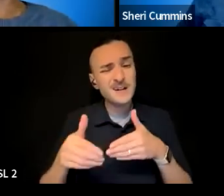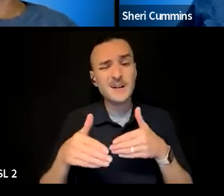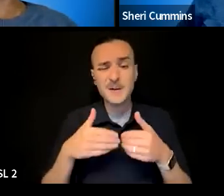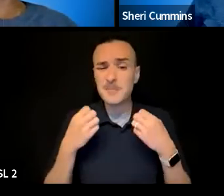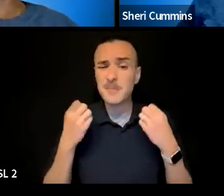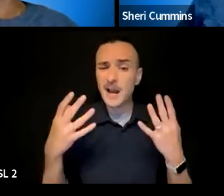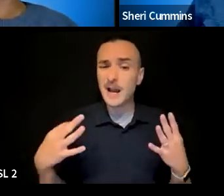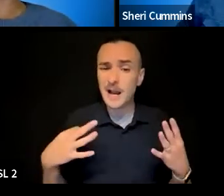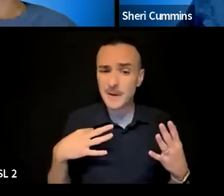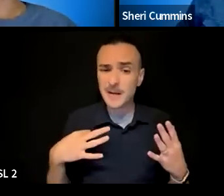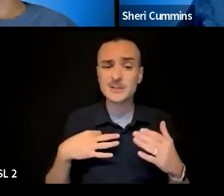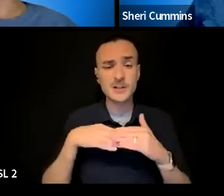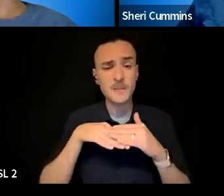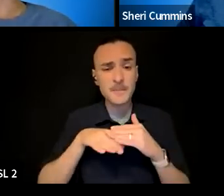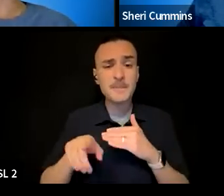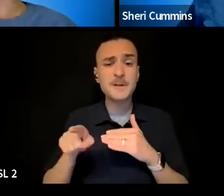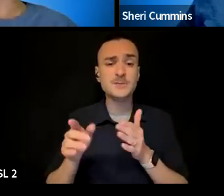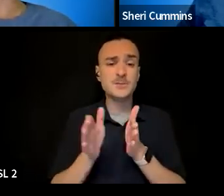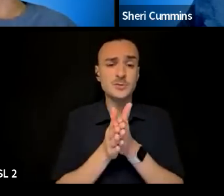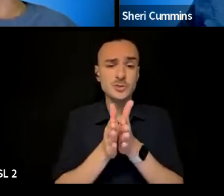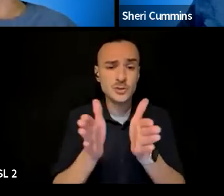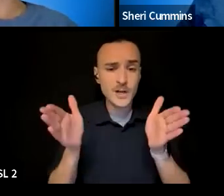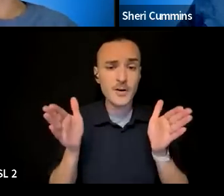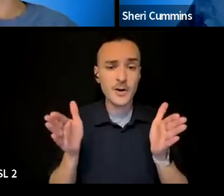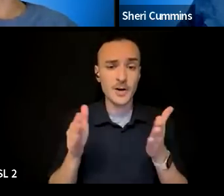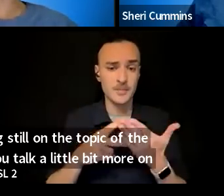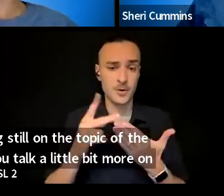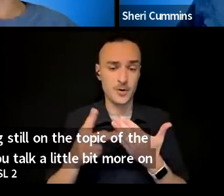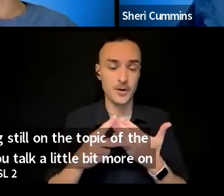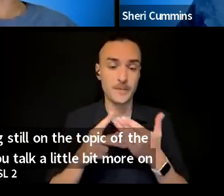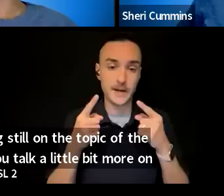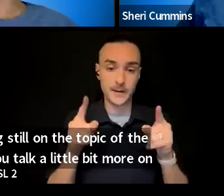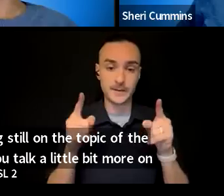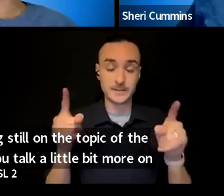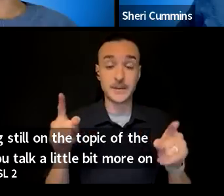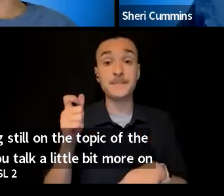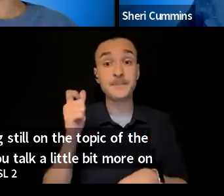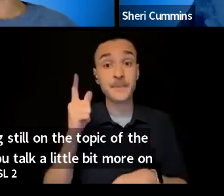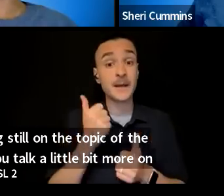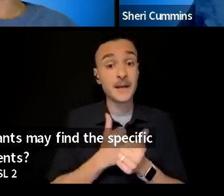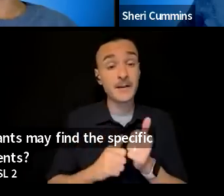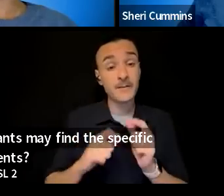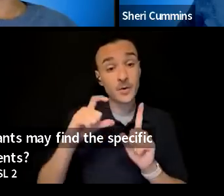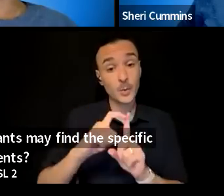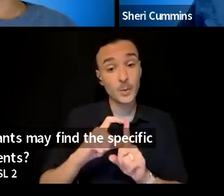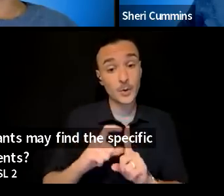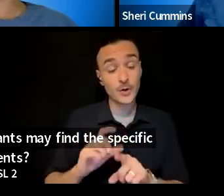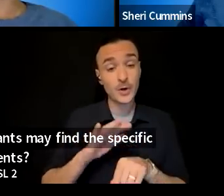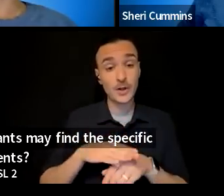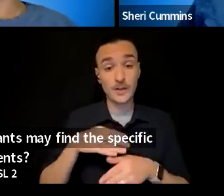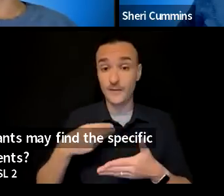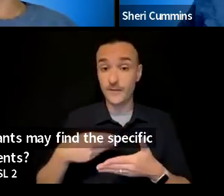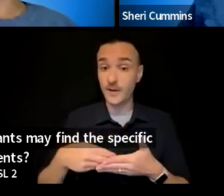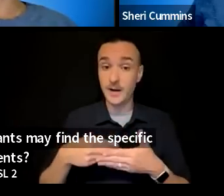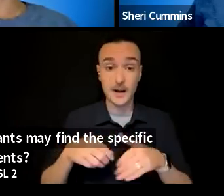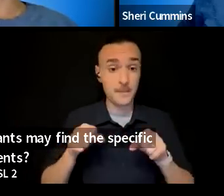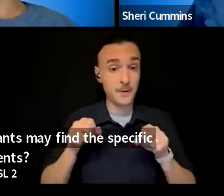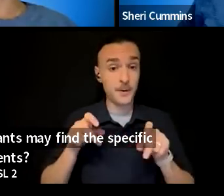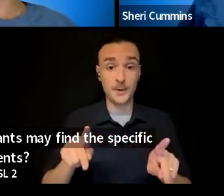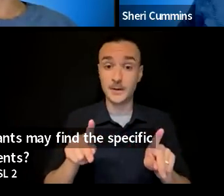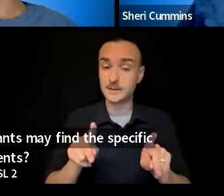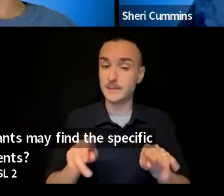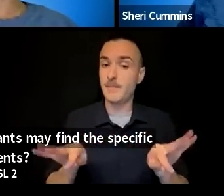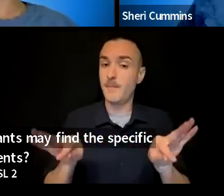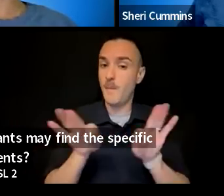our generic program announcements. So every word of a funding opportunity is important. It must be